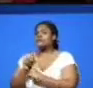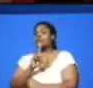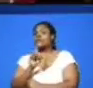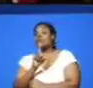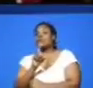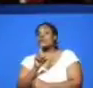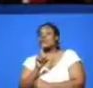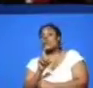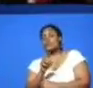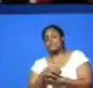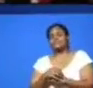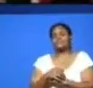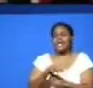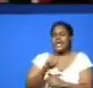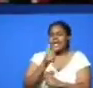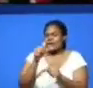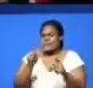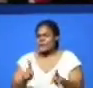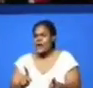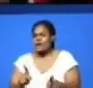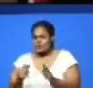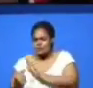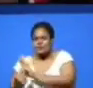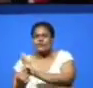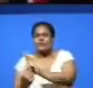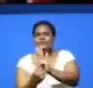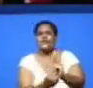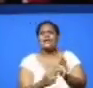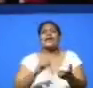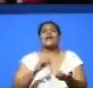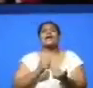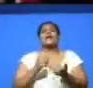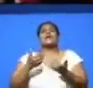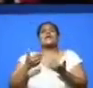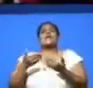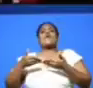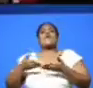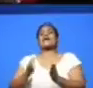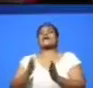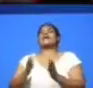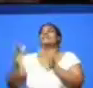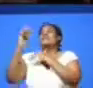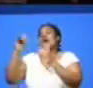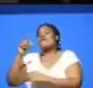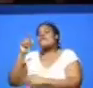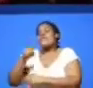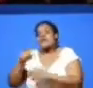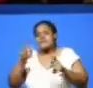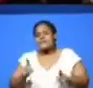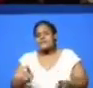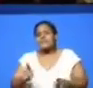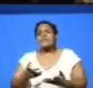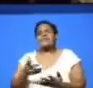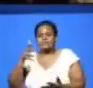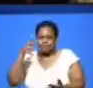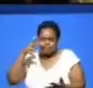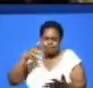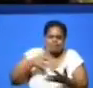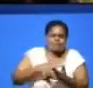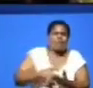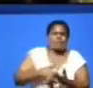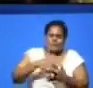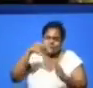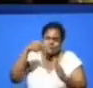Ah, beloved, anybody who's going to show you the way to heaven has got to be somebody who is rooted in